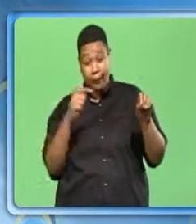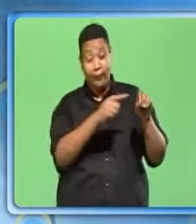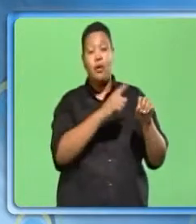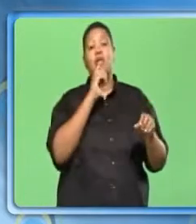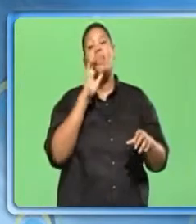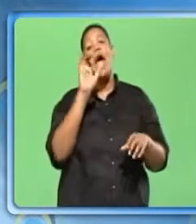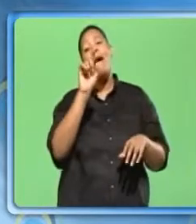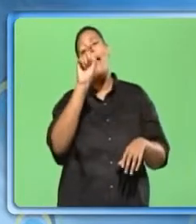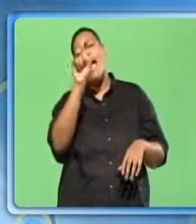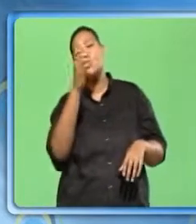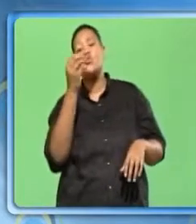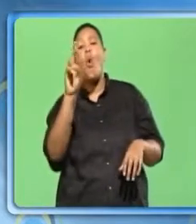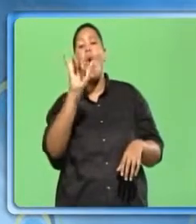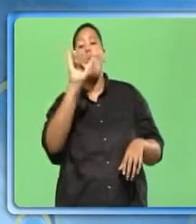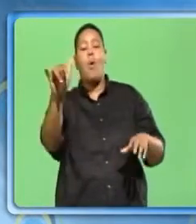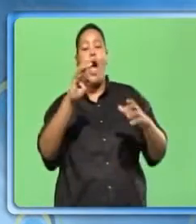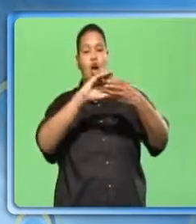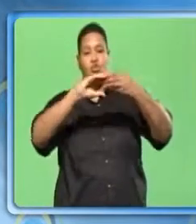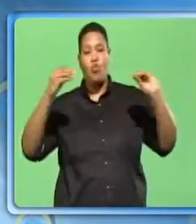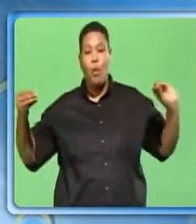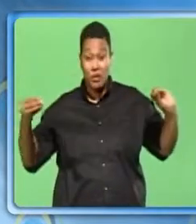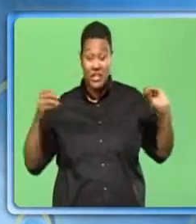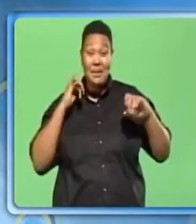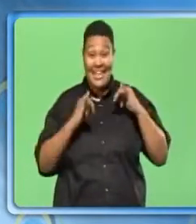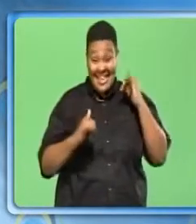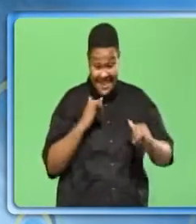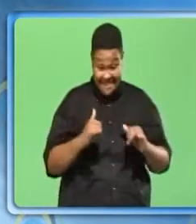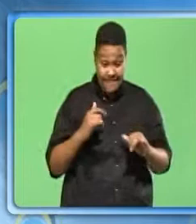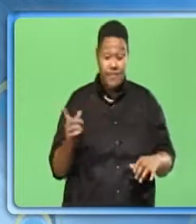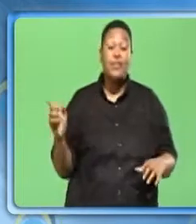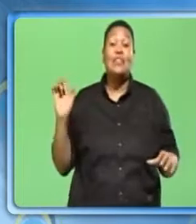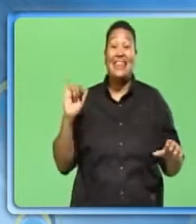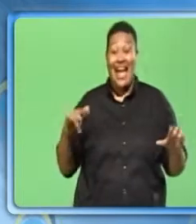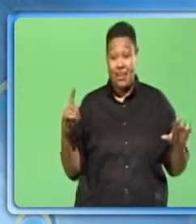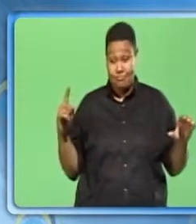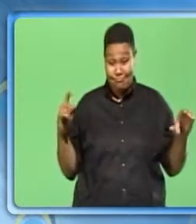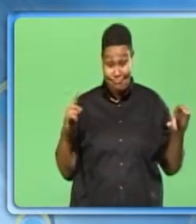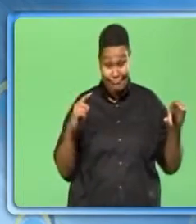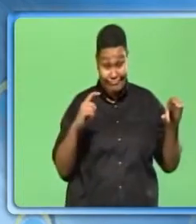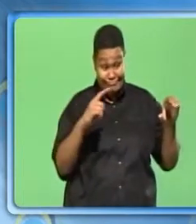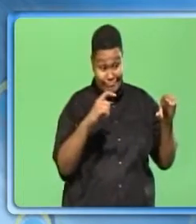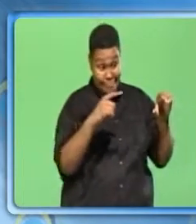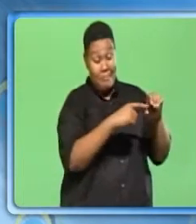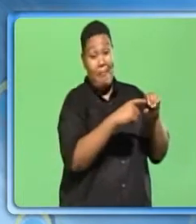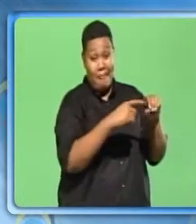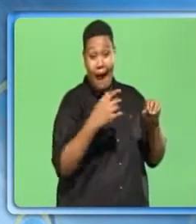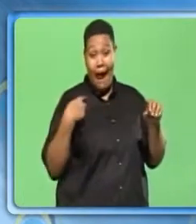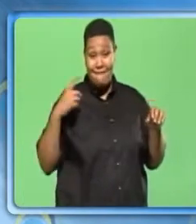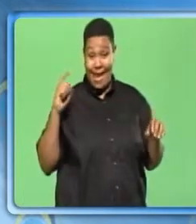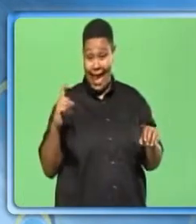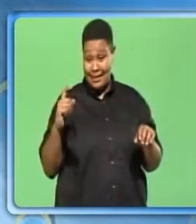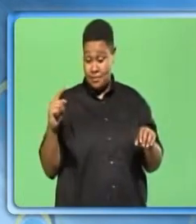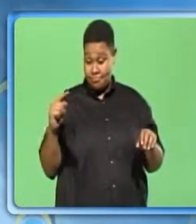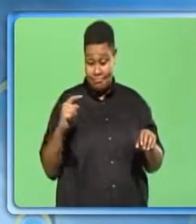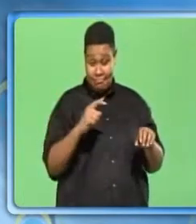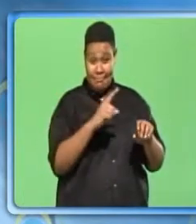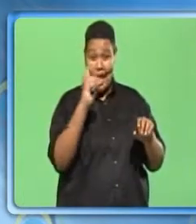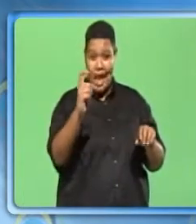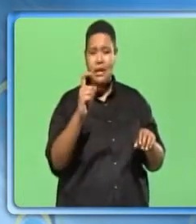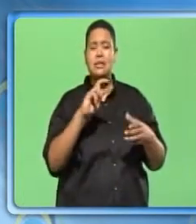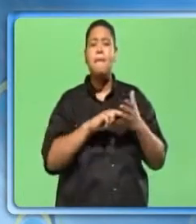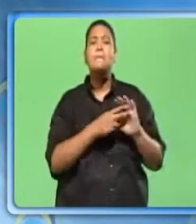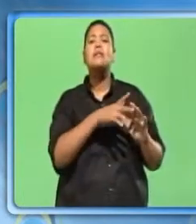Y chromosome. If the sperm cell which fertilizes the egg cell contains the X chromosome, then the offspring will